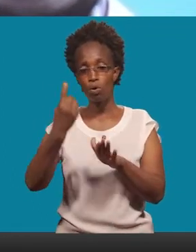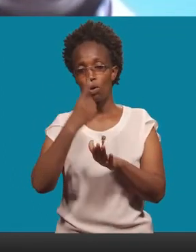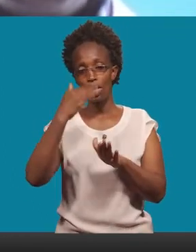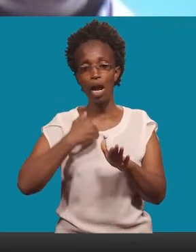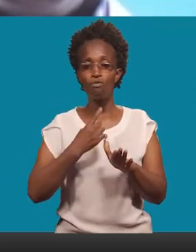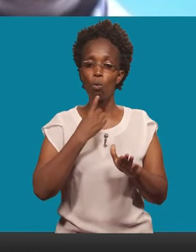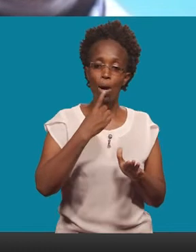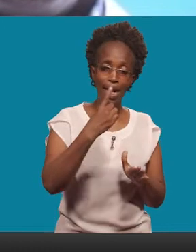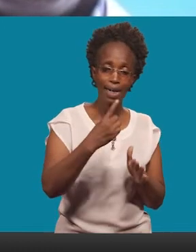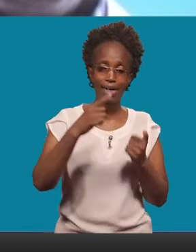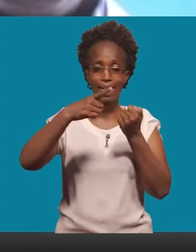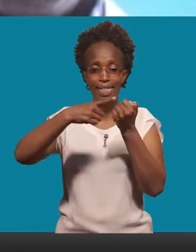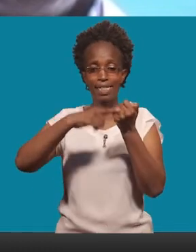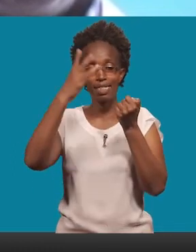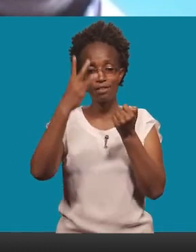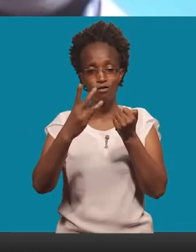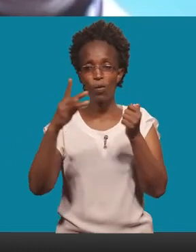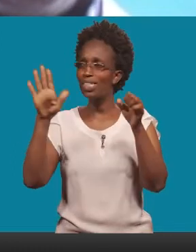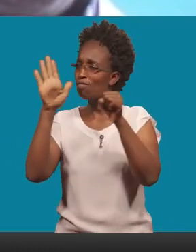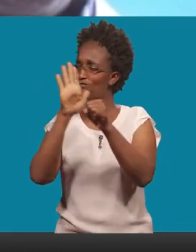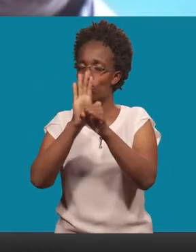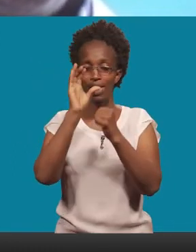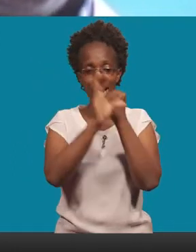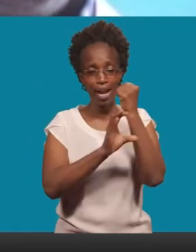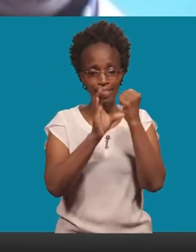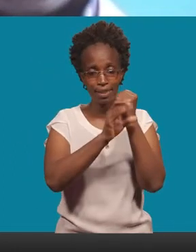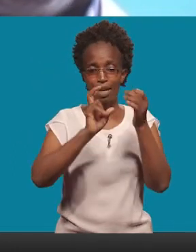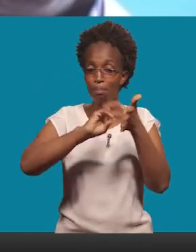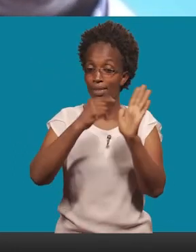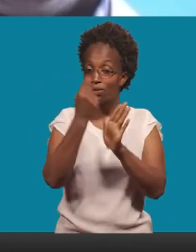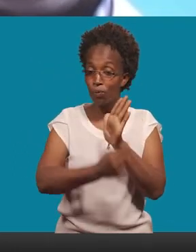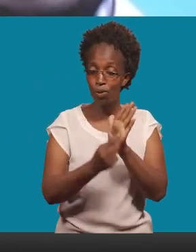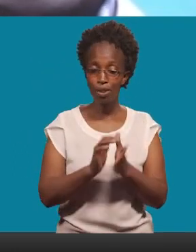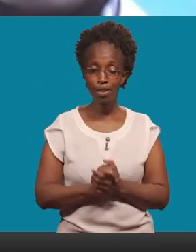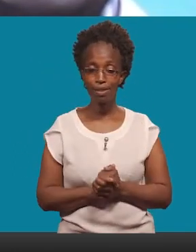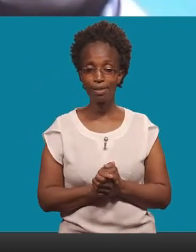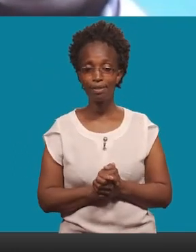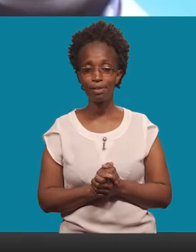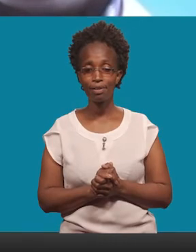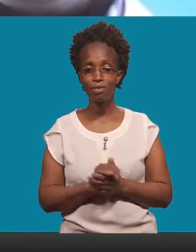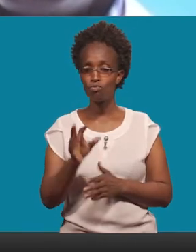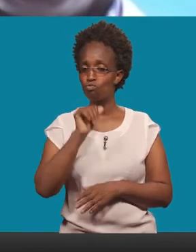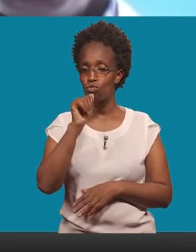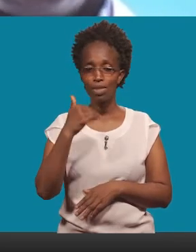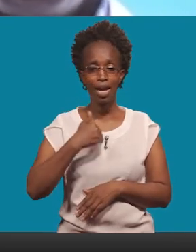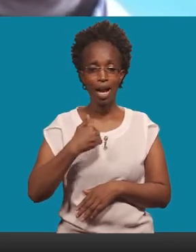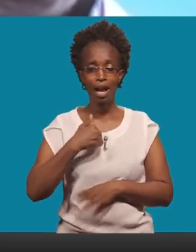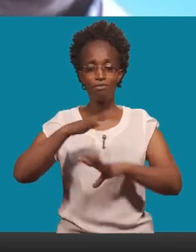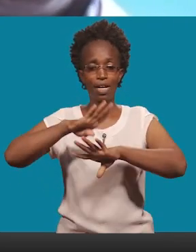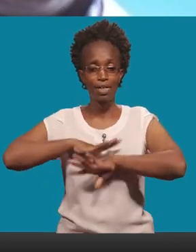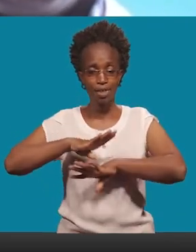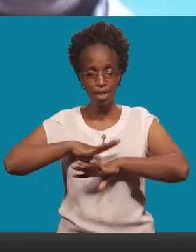164 metric tons. That is countrywide. So it means that we are not having